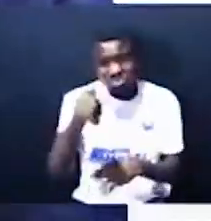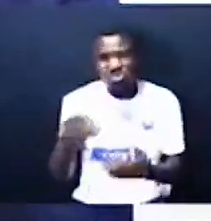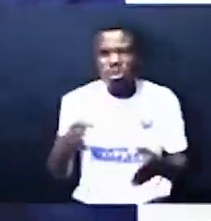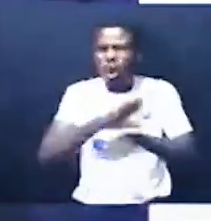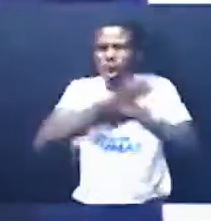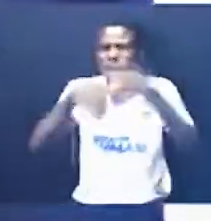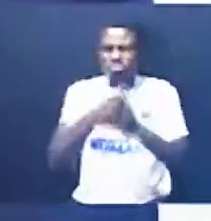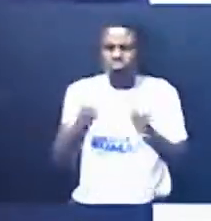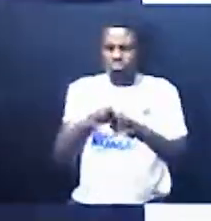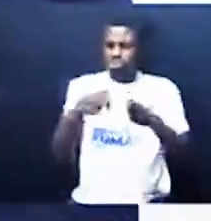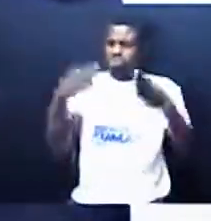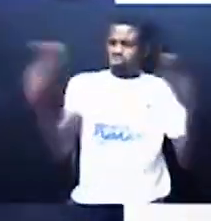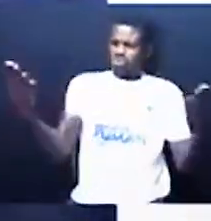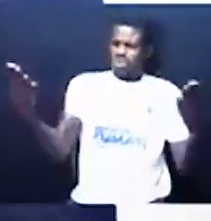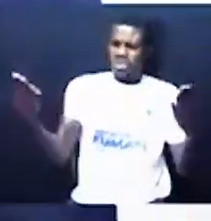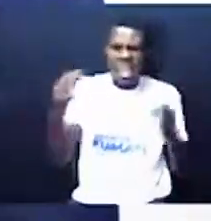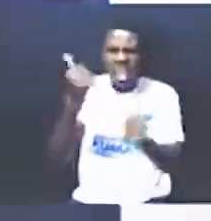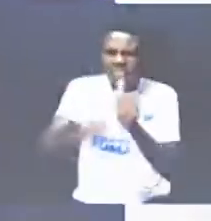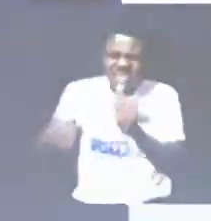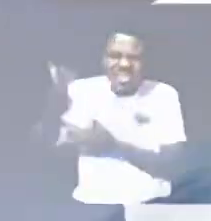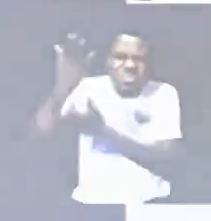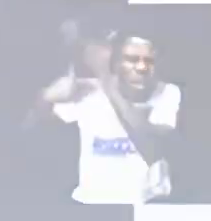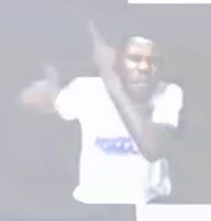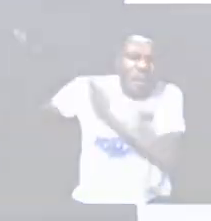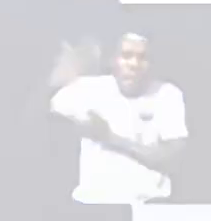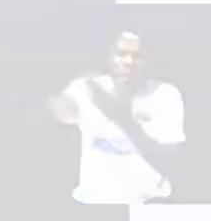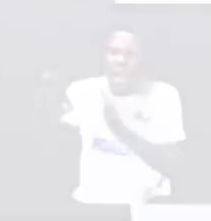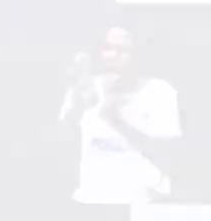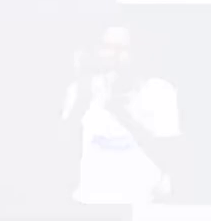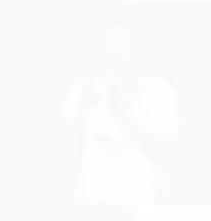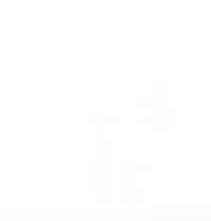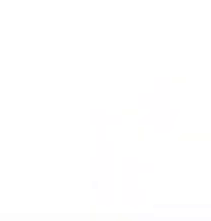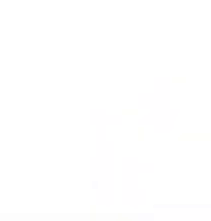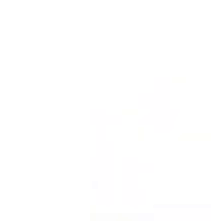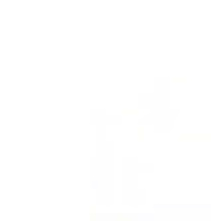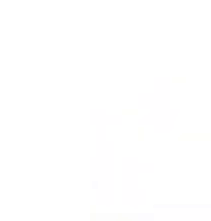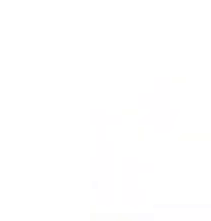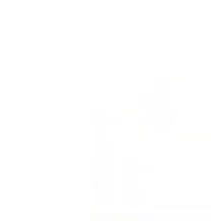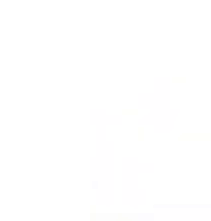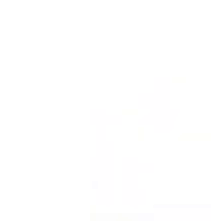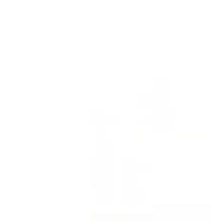every ancient door be open. In the name of Jesus.